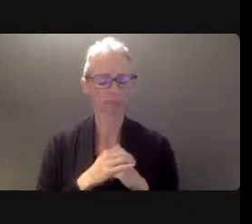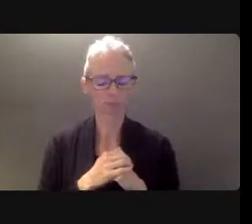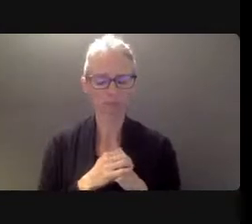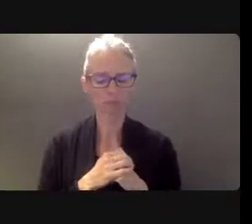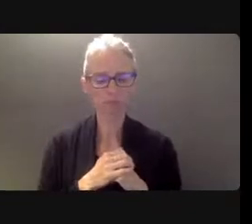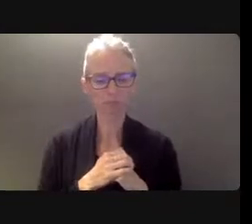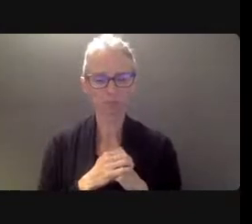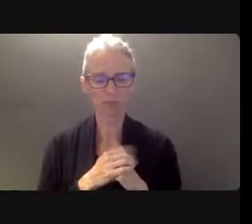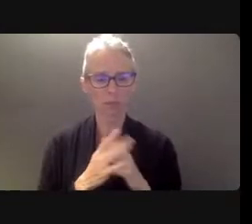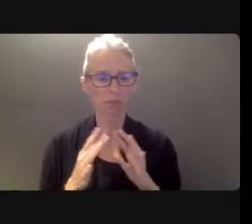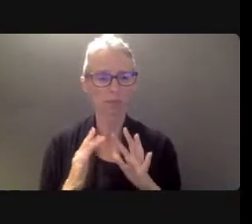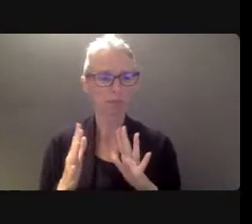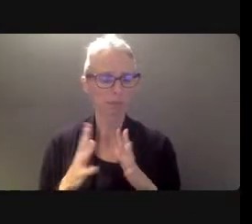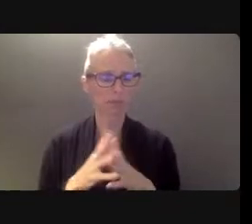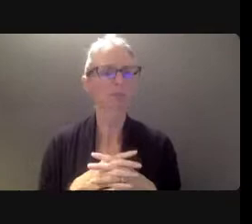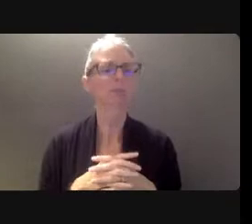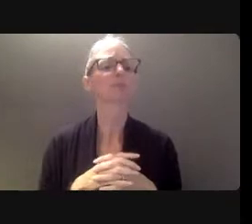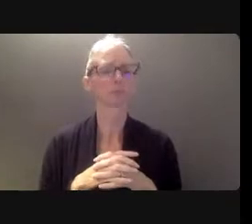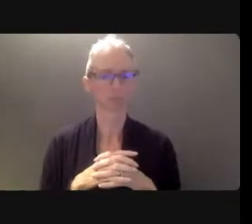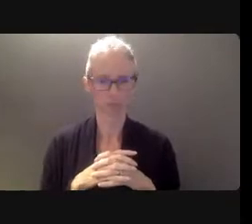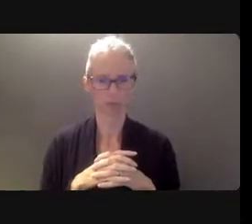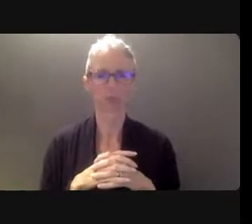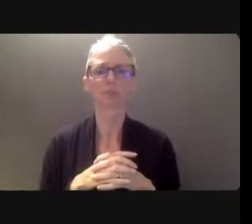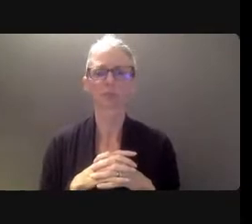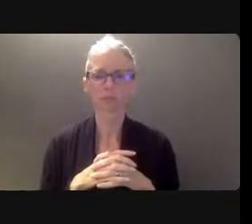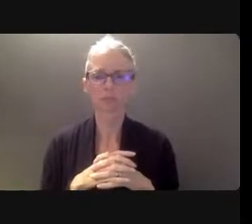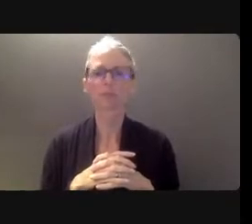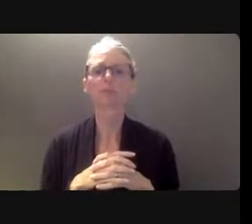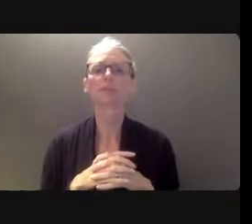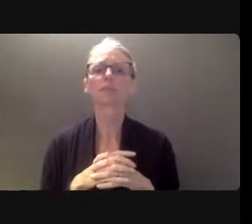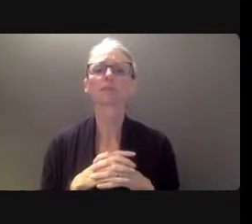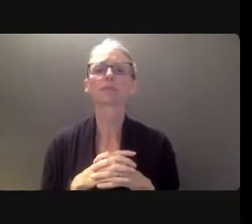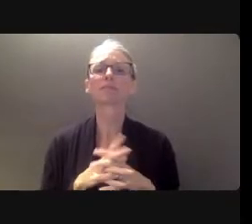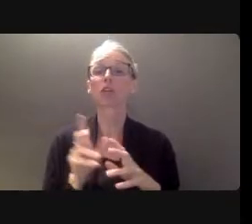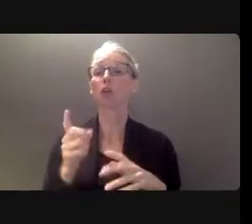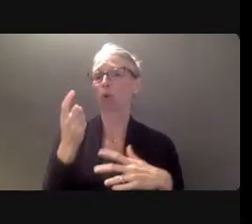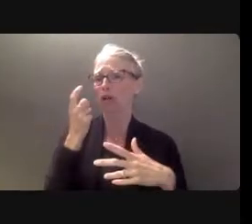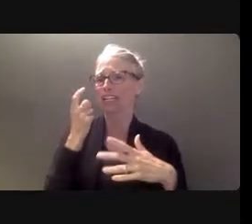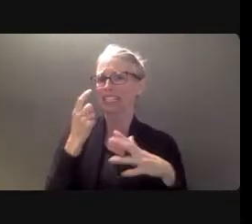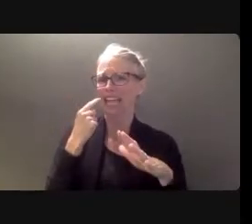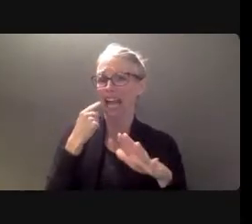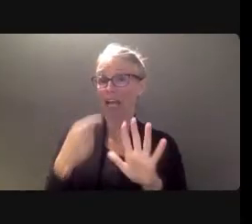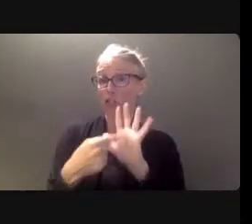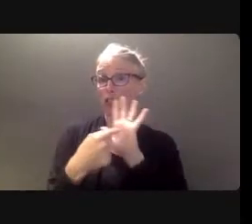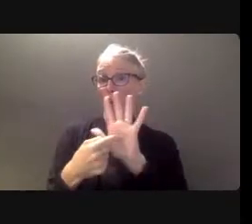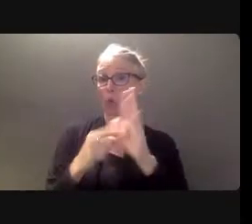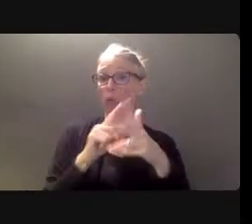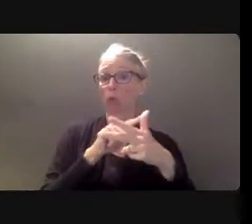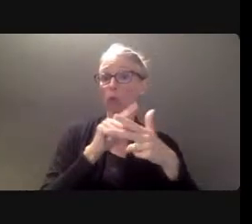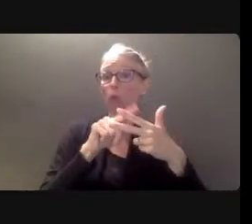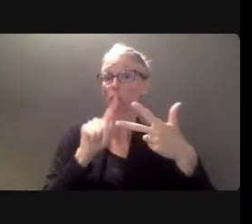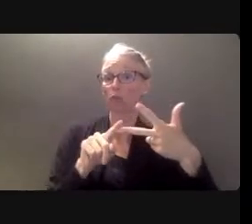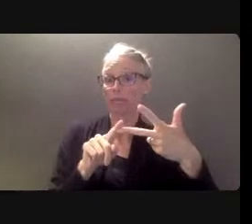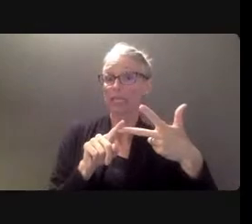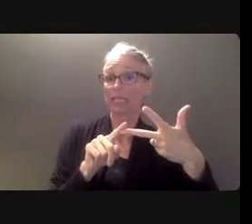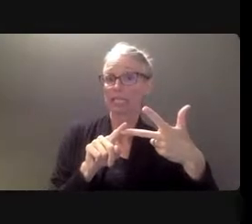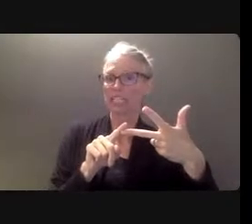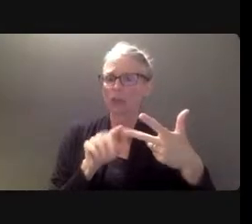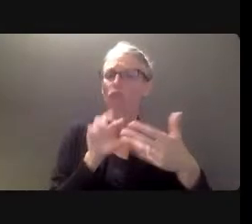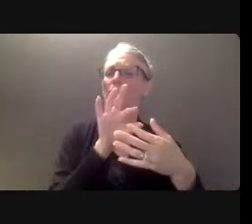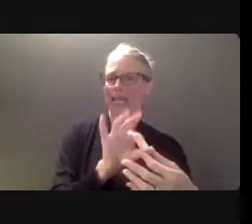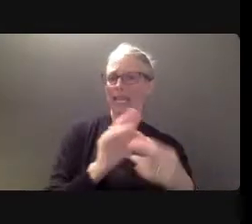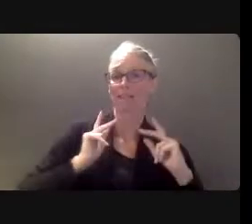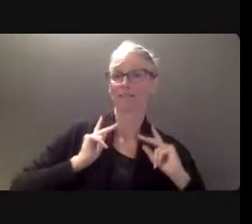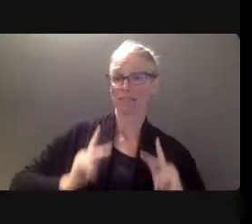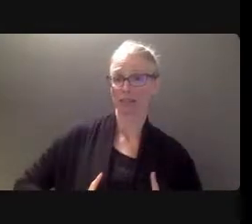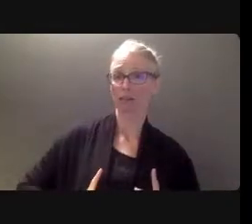was items for other types of disabilities. The ones I've chosen to highlight are mostly for physical disabilities.